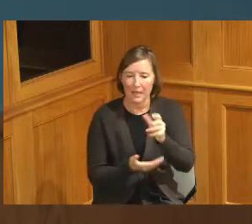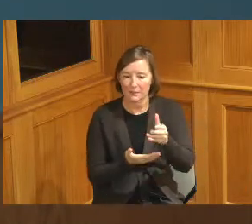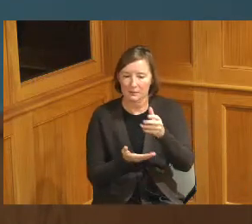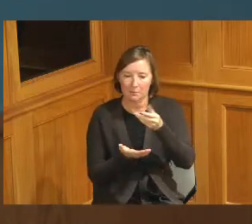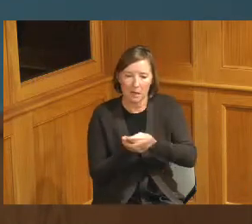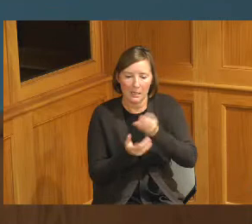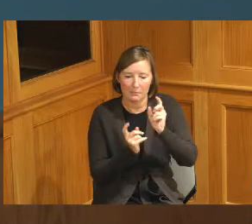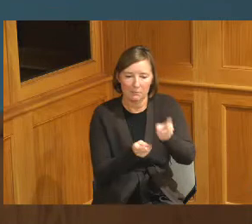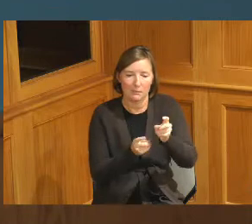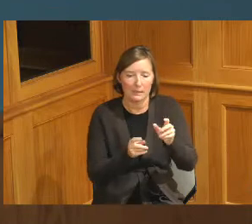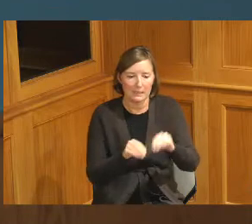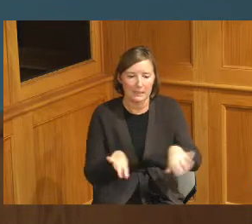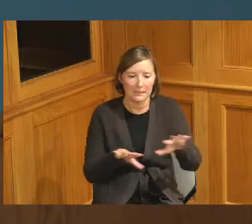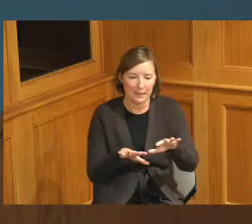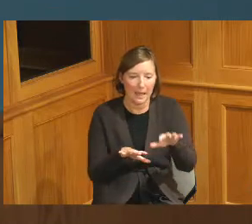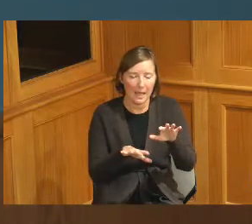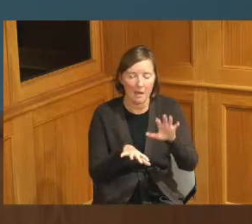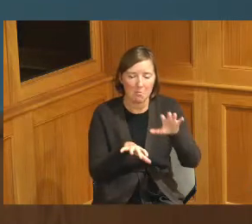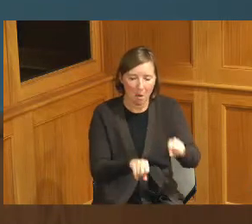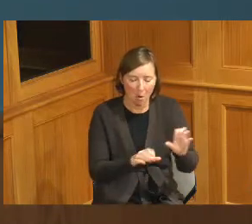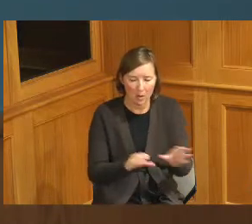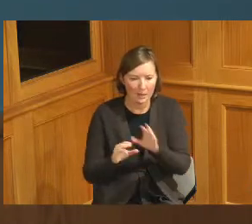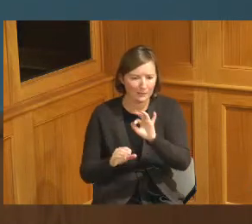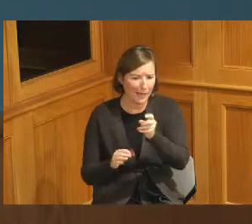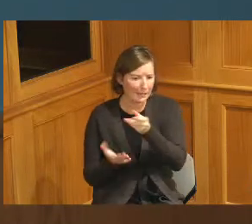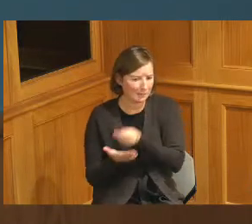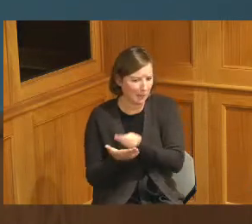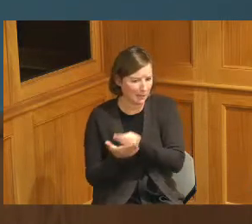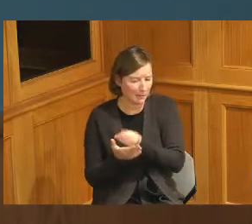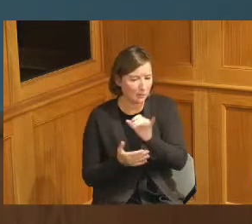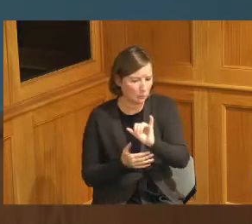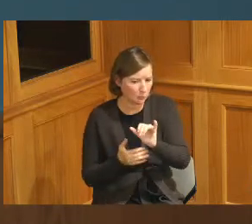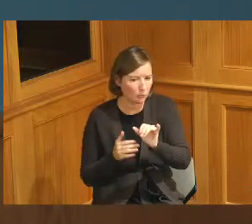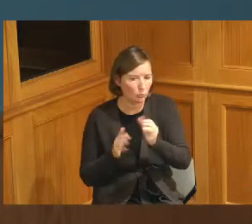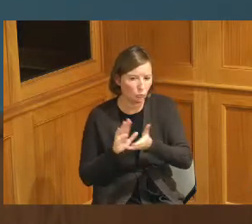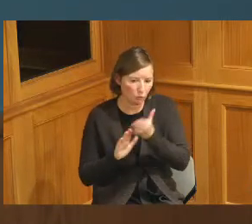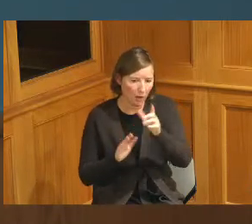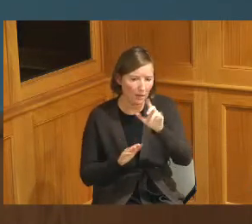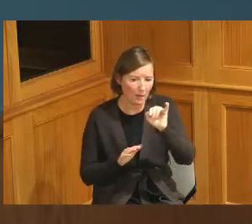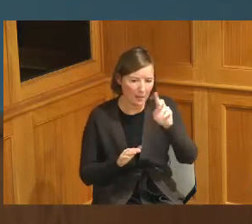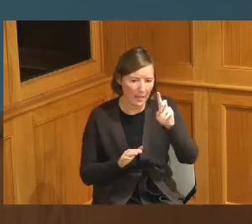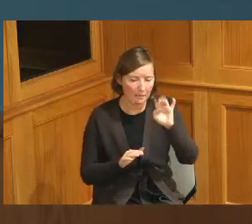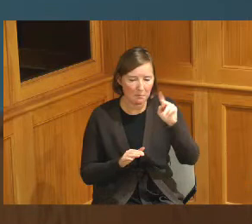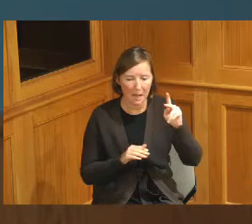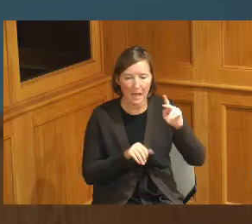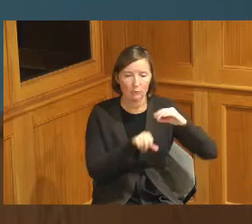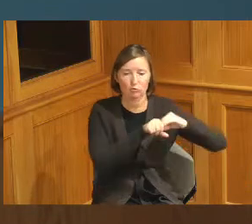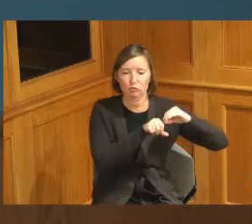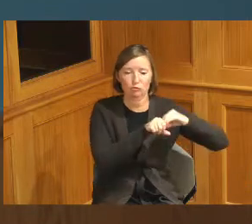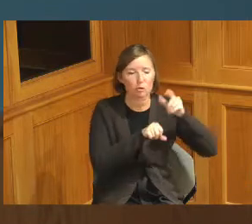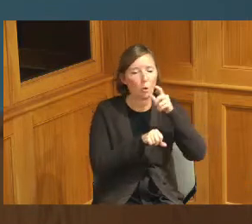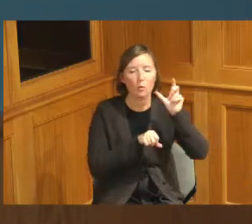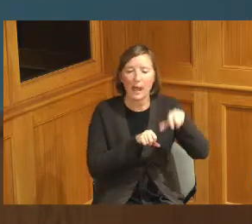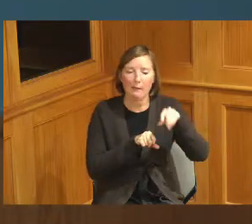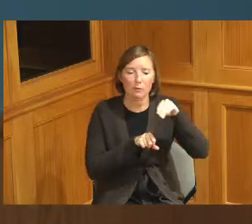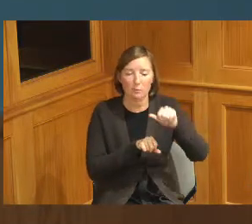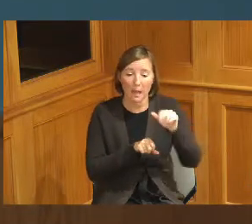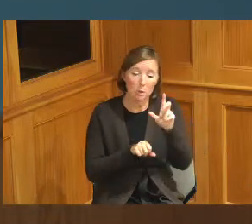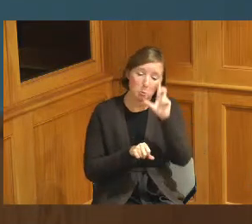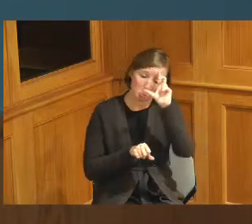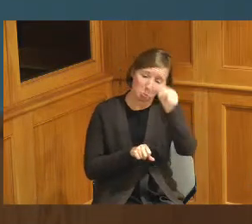to give them to buy the land, and then taxpayer money to run a land bank where you don't have to pay any. So you determine if you want to pay taxes